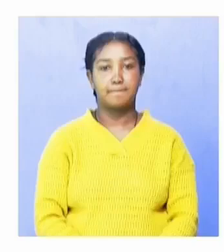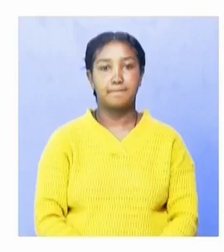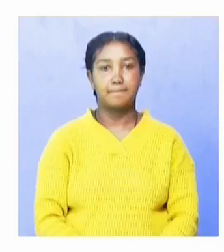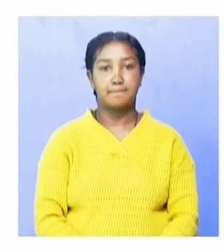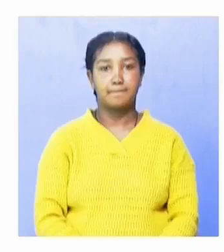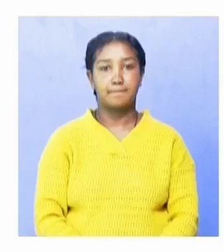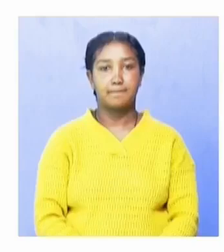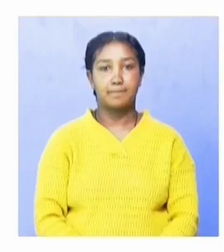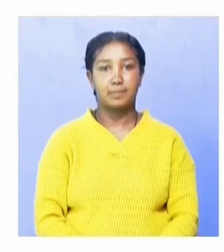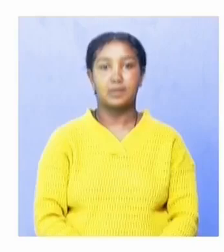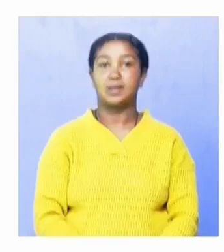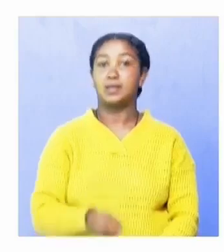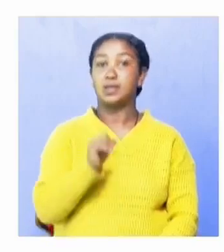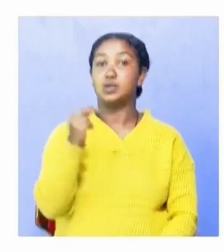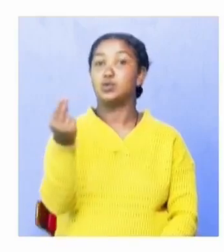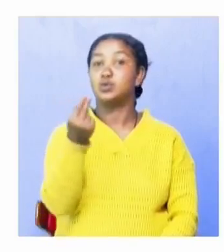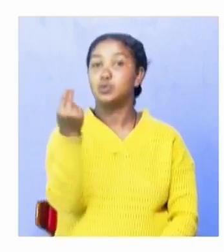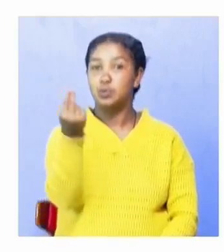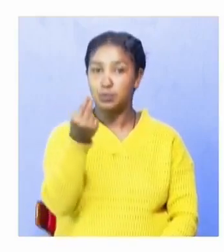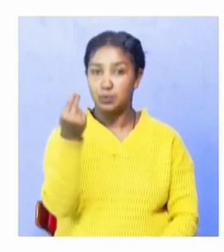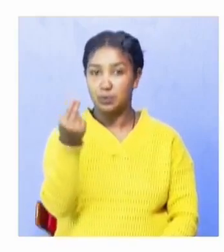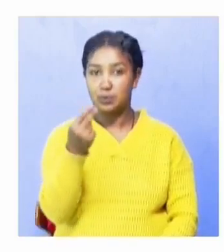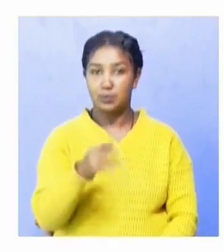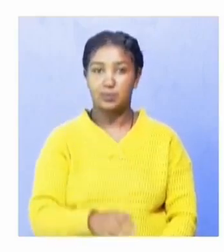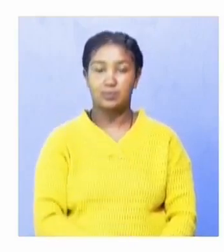is used to